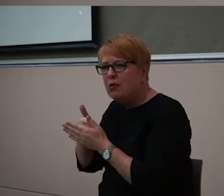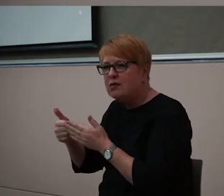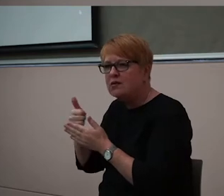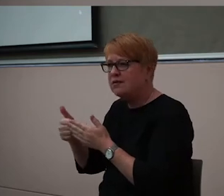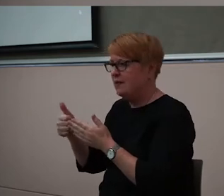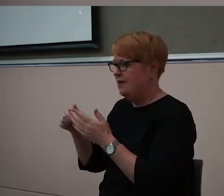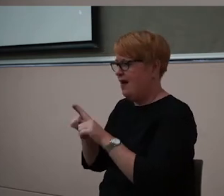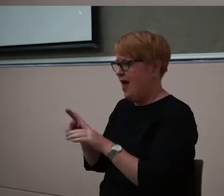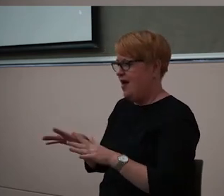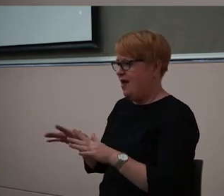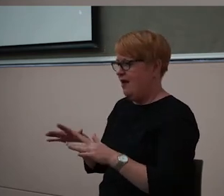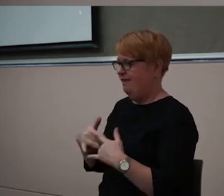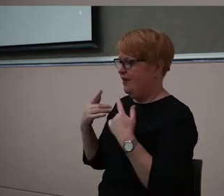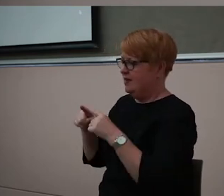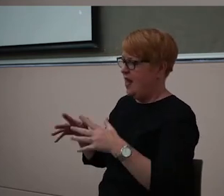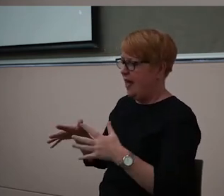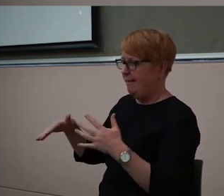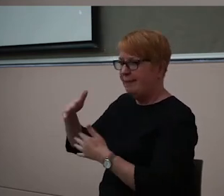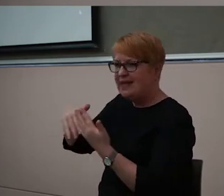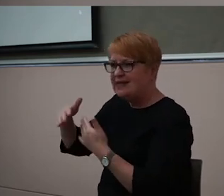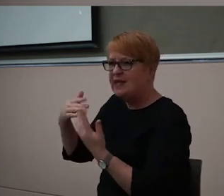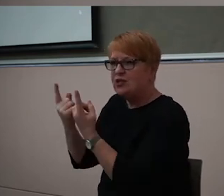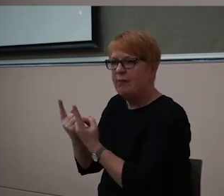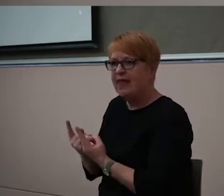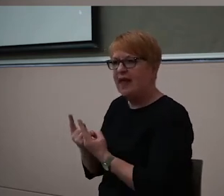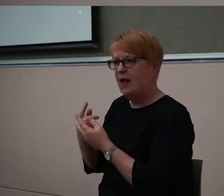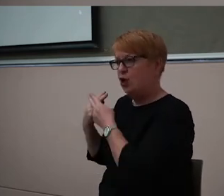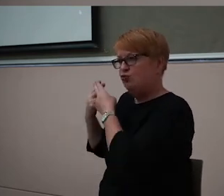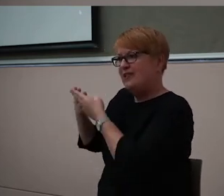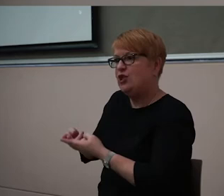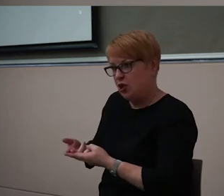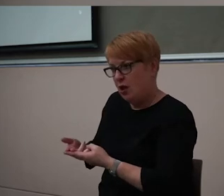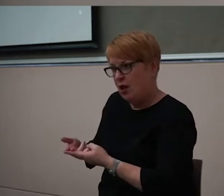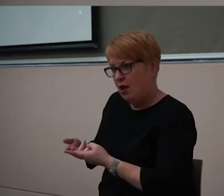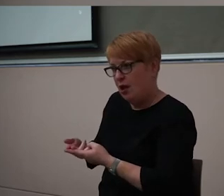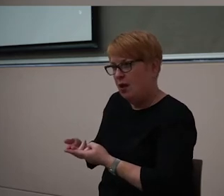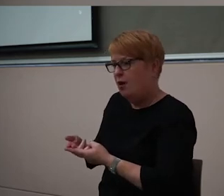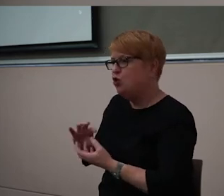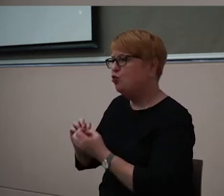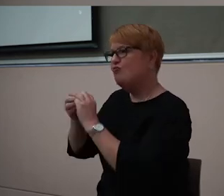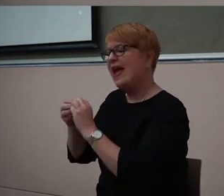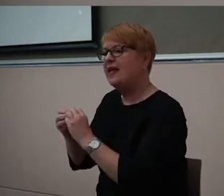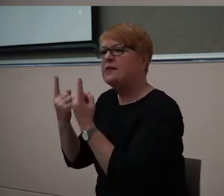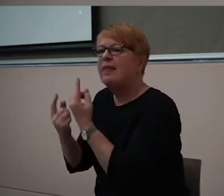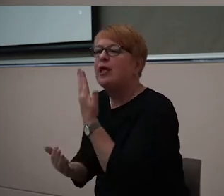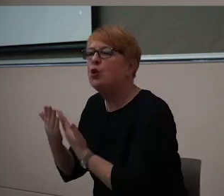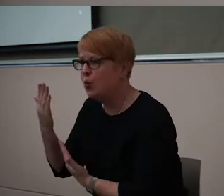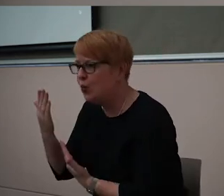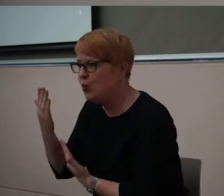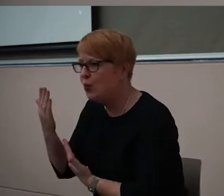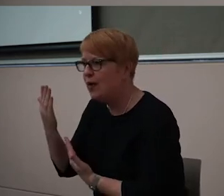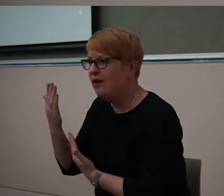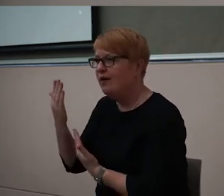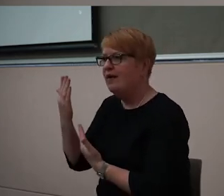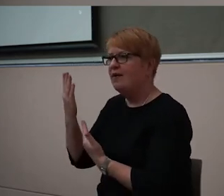they feel like they're kind of like remixing something that's traditional to create something new. So we eat bits of the